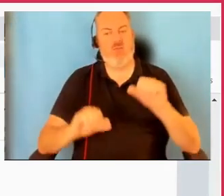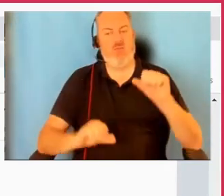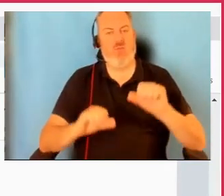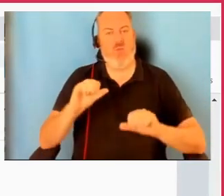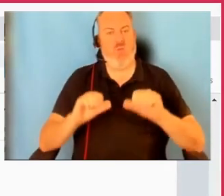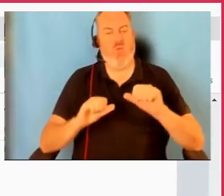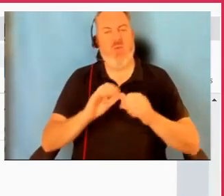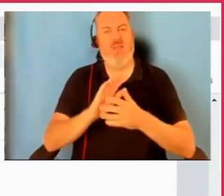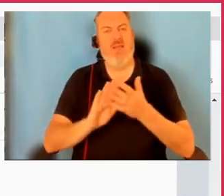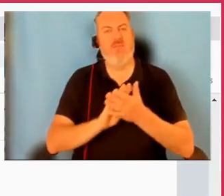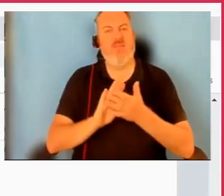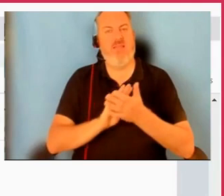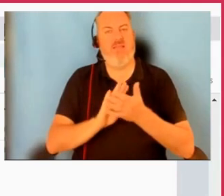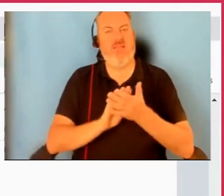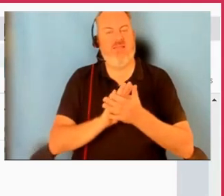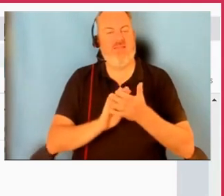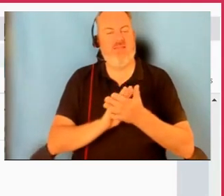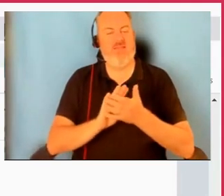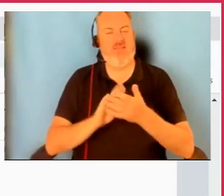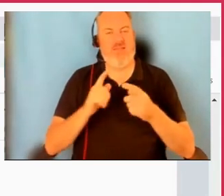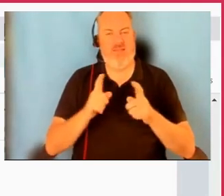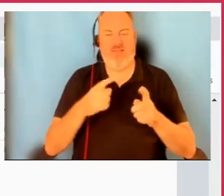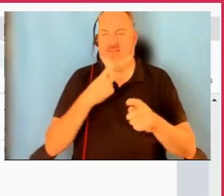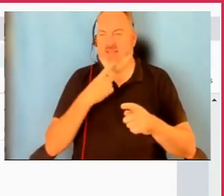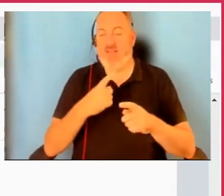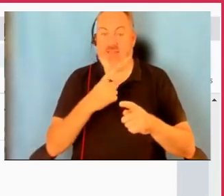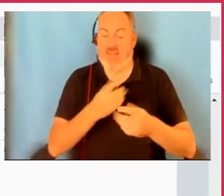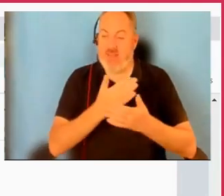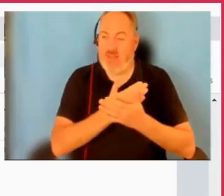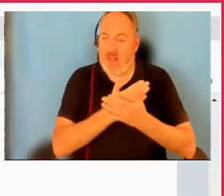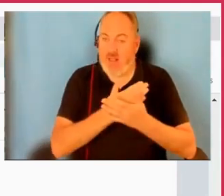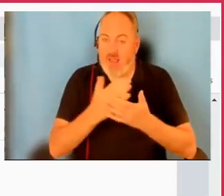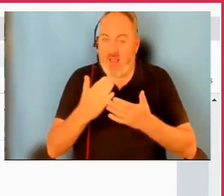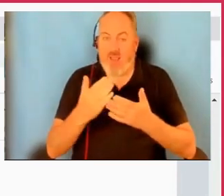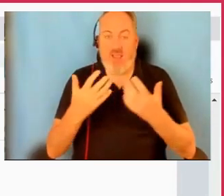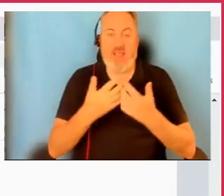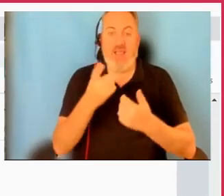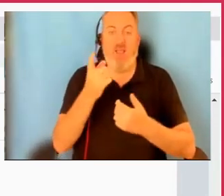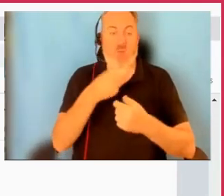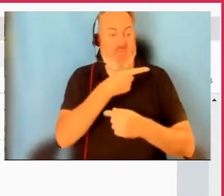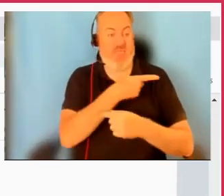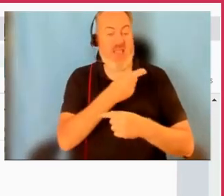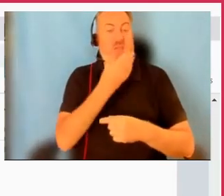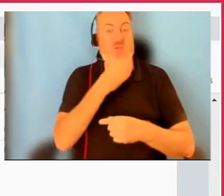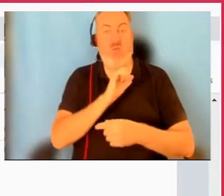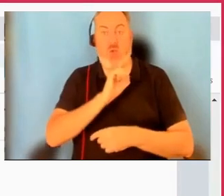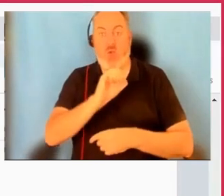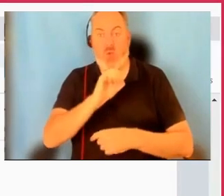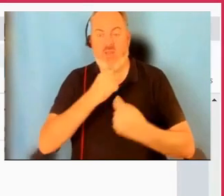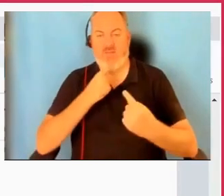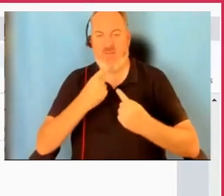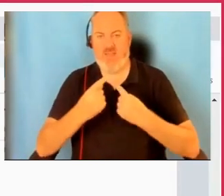is based on data, so how clear it's made to a person what happens to their data, the professional assurance, and